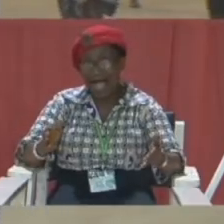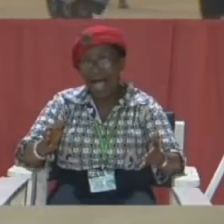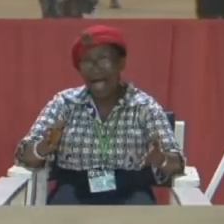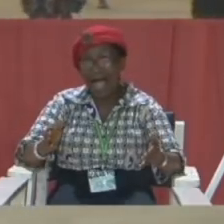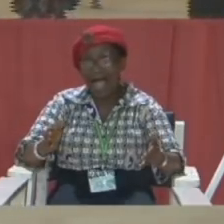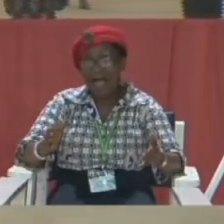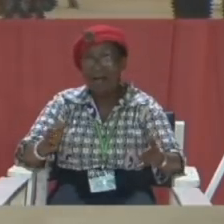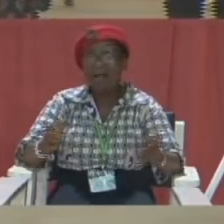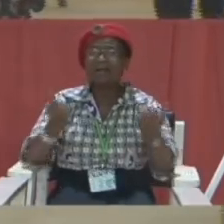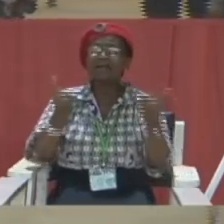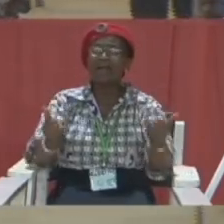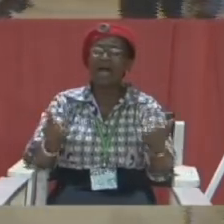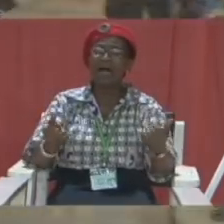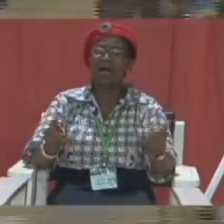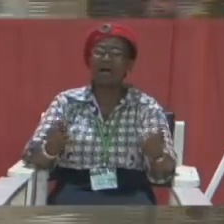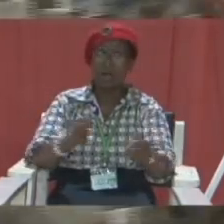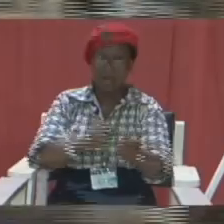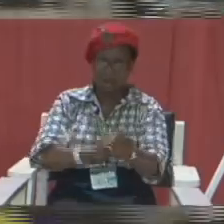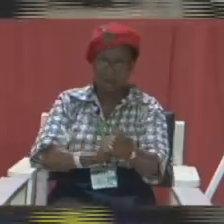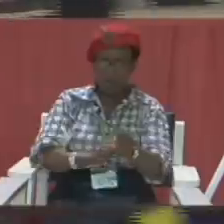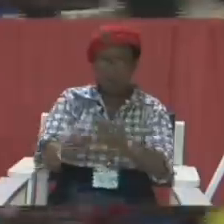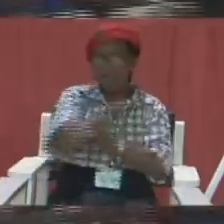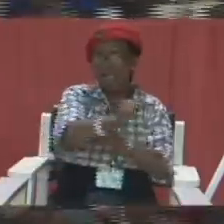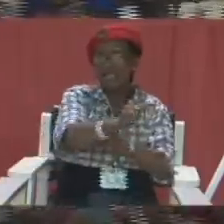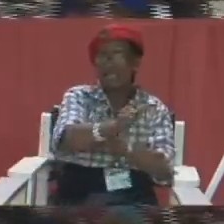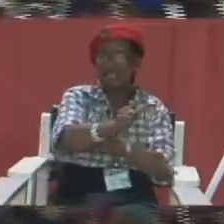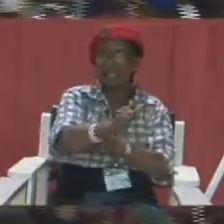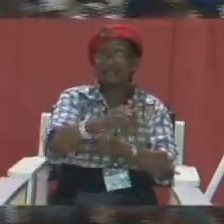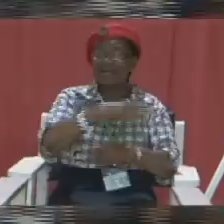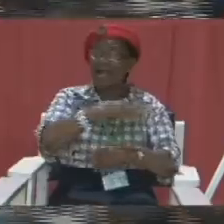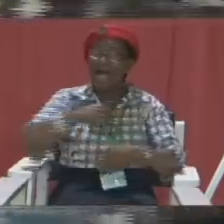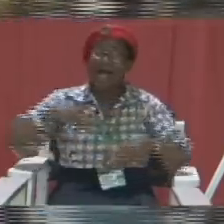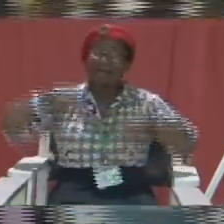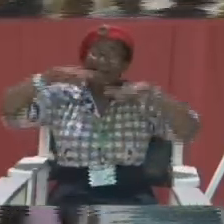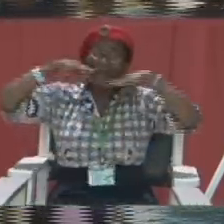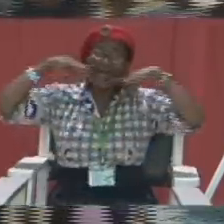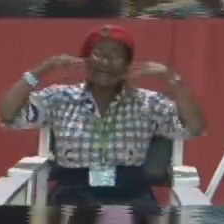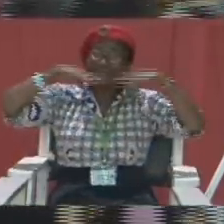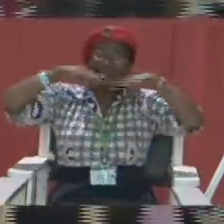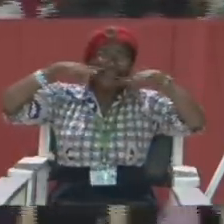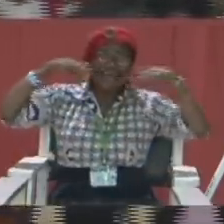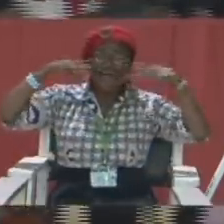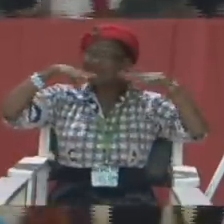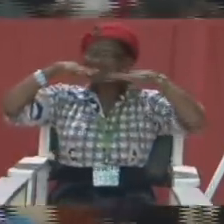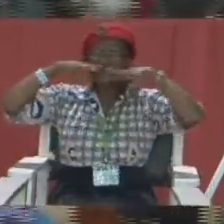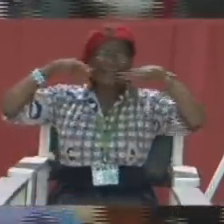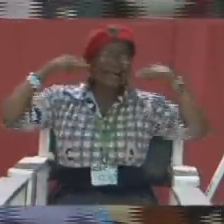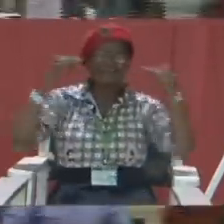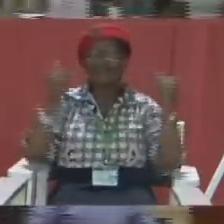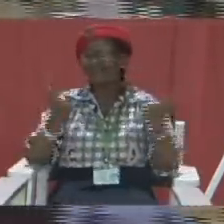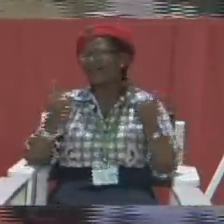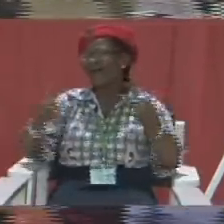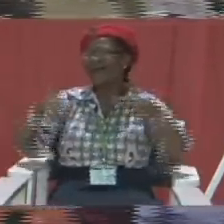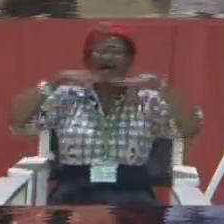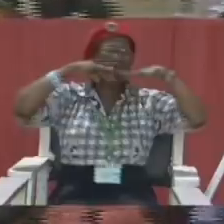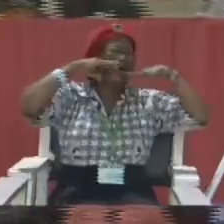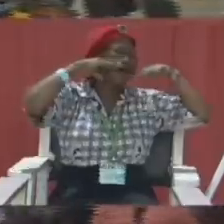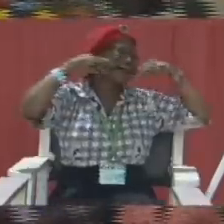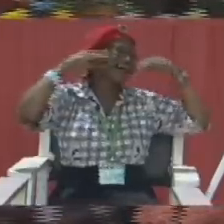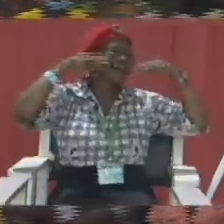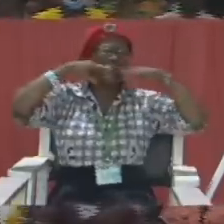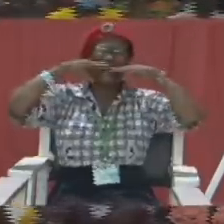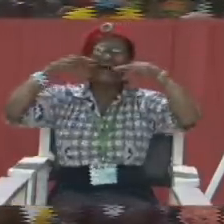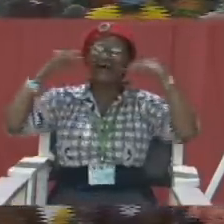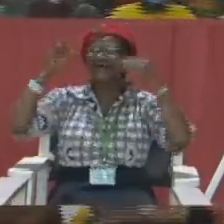Now go ahead and laugh. I think you can laugh now. Oh Lord, thank